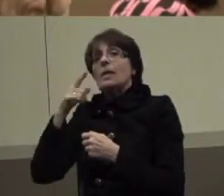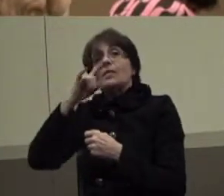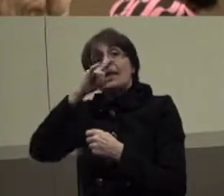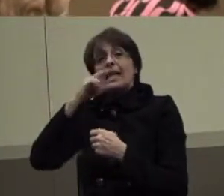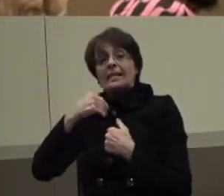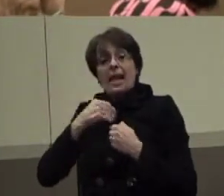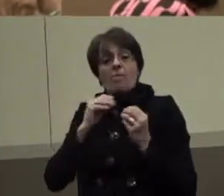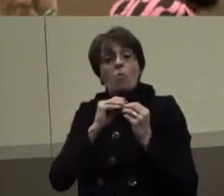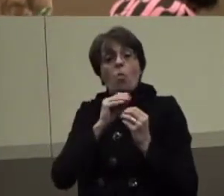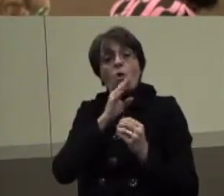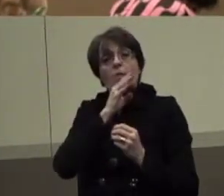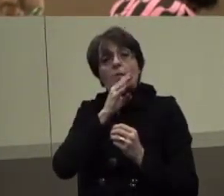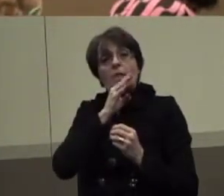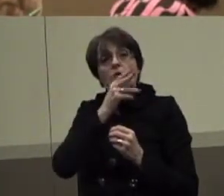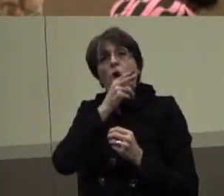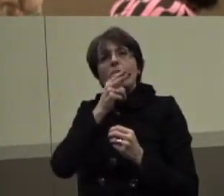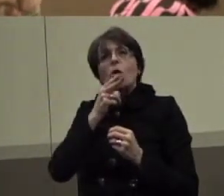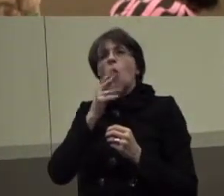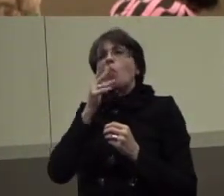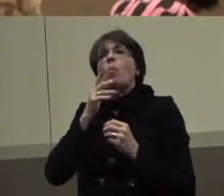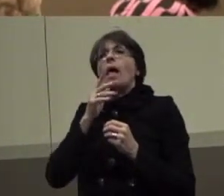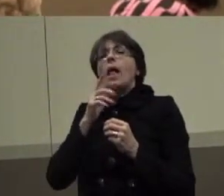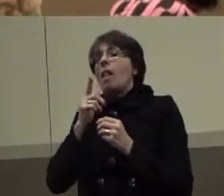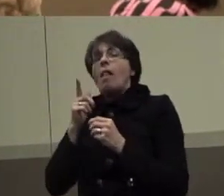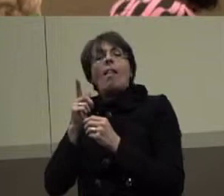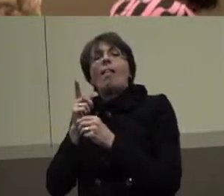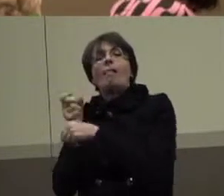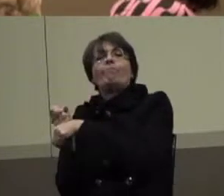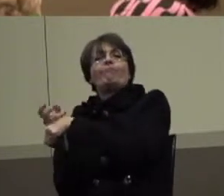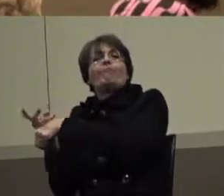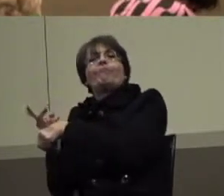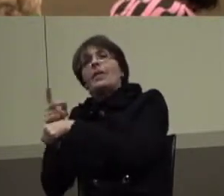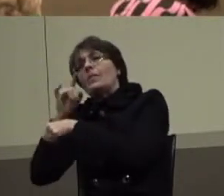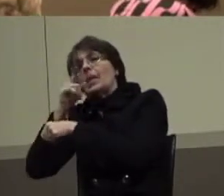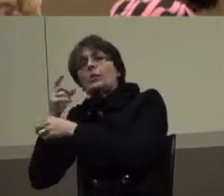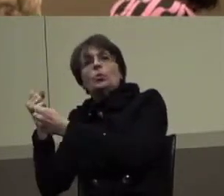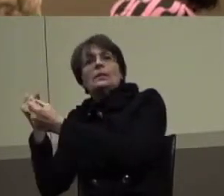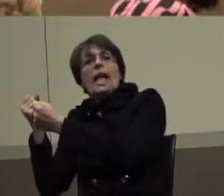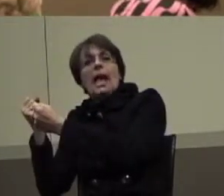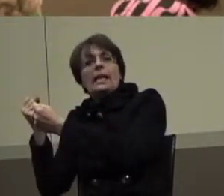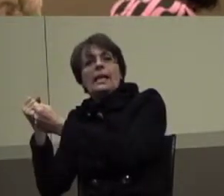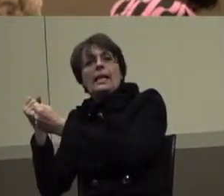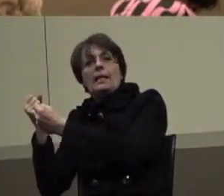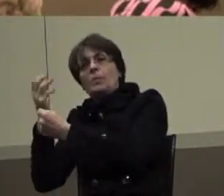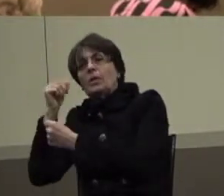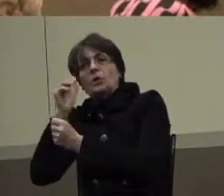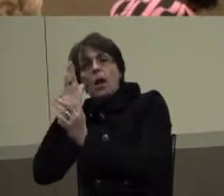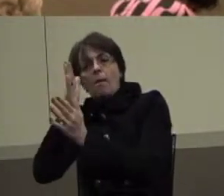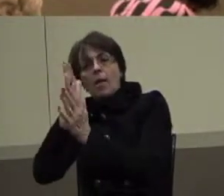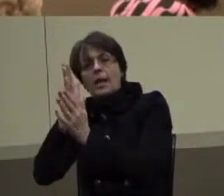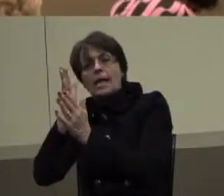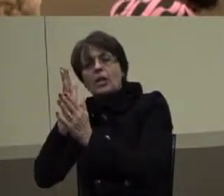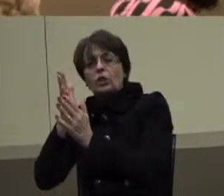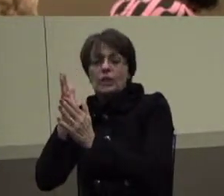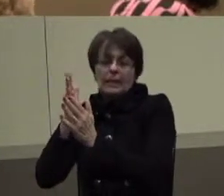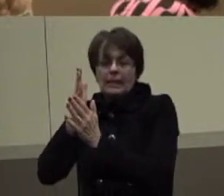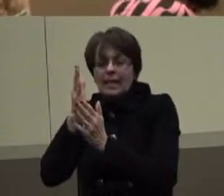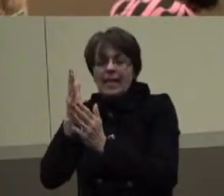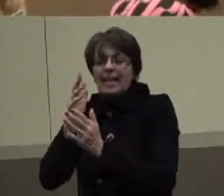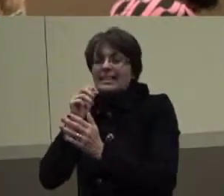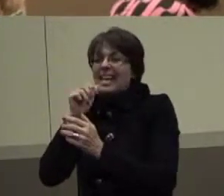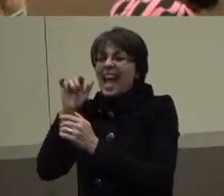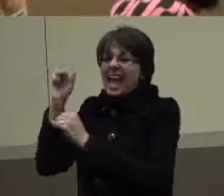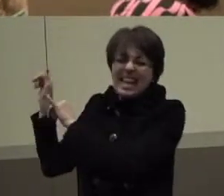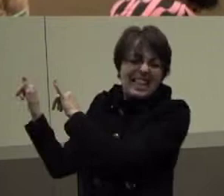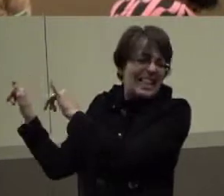more speech and that are hard of hearing will talk over the kids that are signing because they're not paying attention to what's going on. So it's kind of not exactly the same